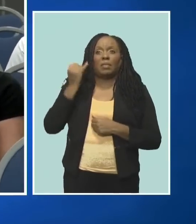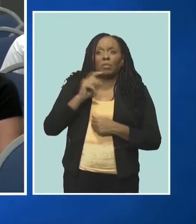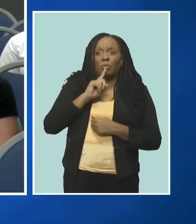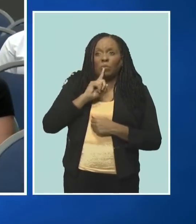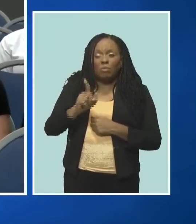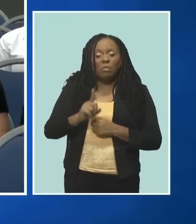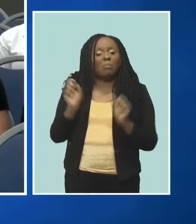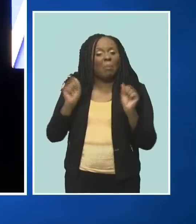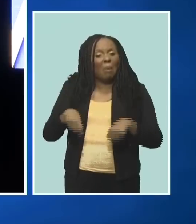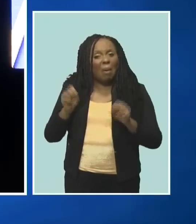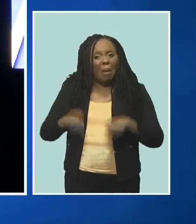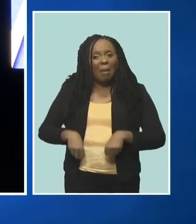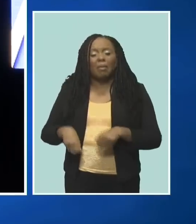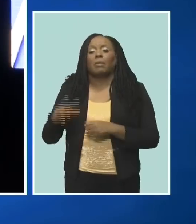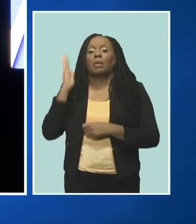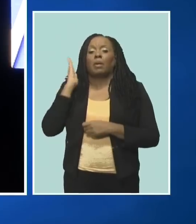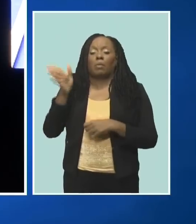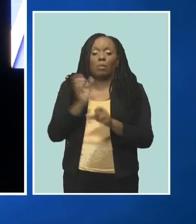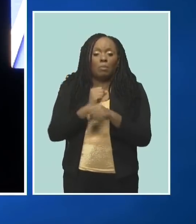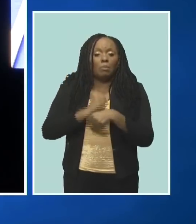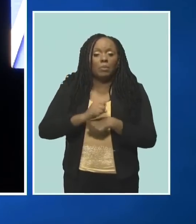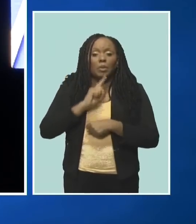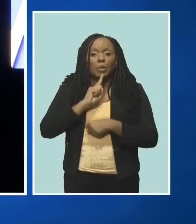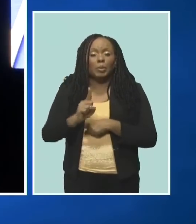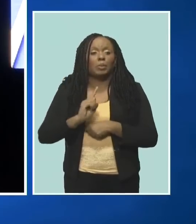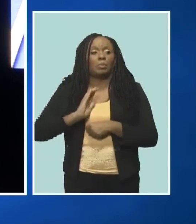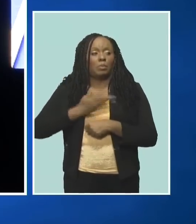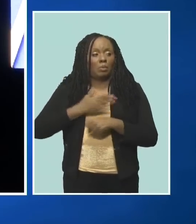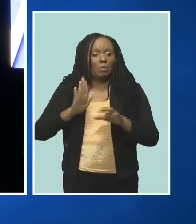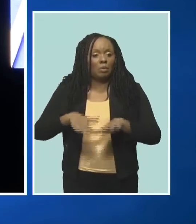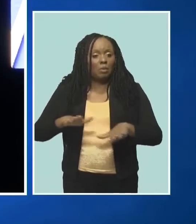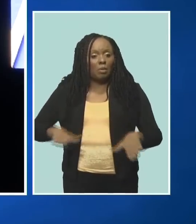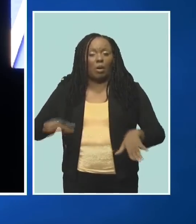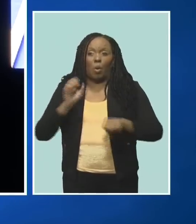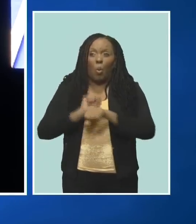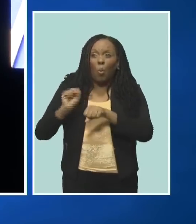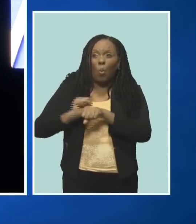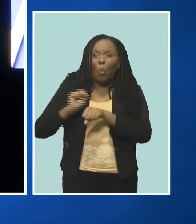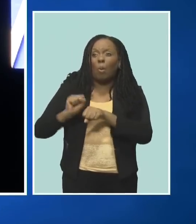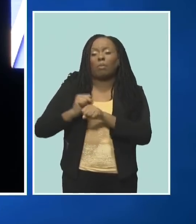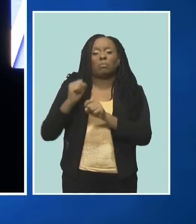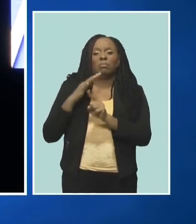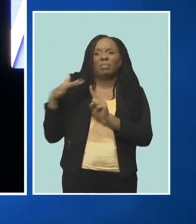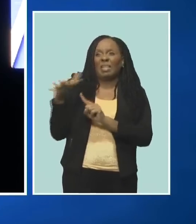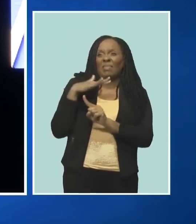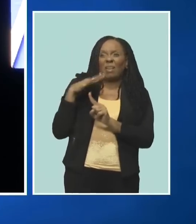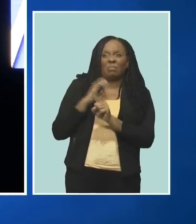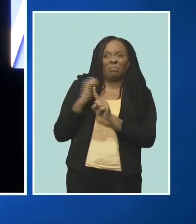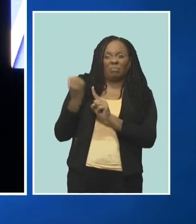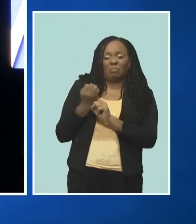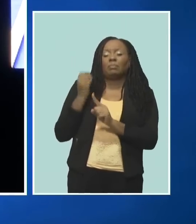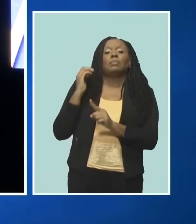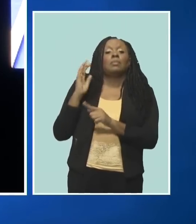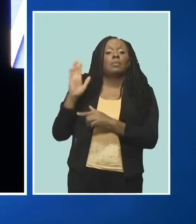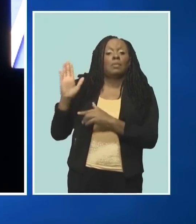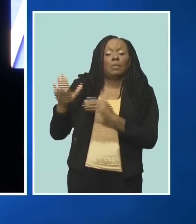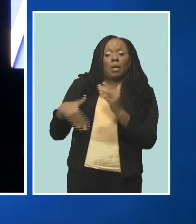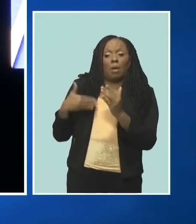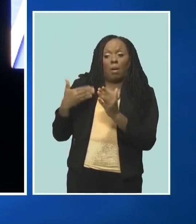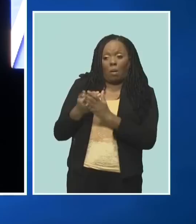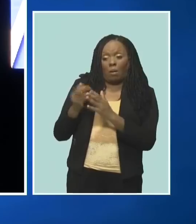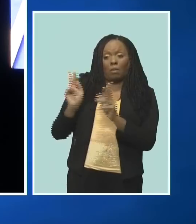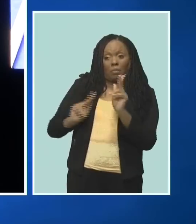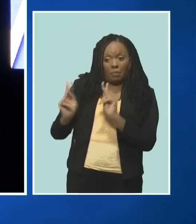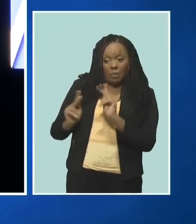will continue to ensure that our children function in environments where everyone, not just the